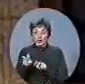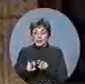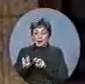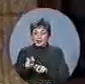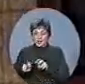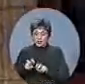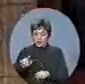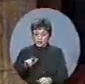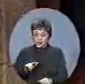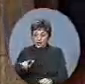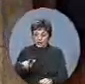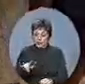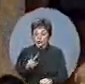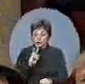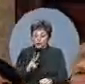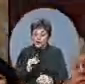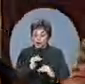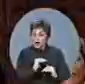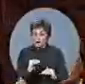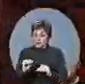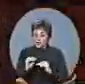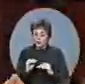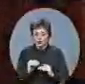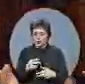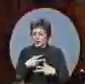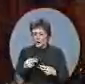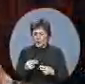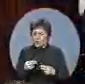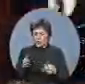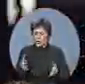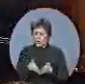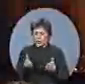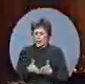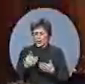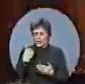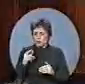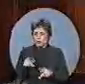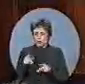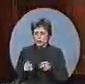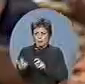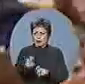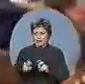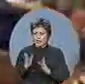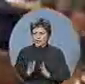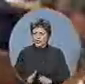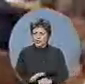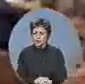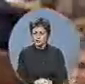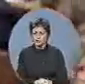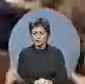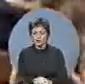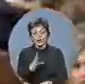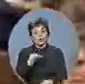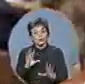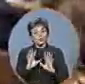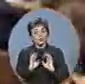Canadians? Yeah. The Honourable the Minister of Transport. Well, Mr. Speaker, as a matter of